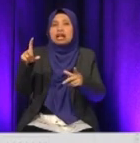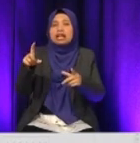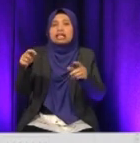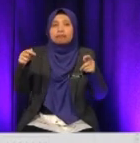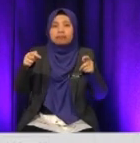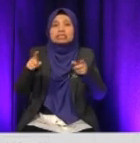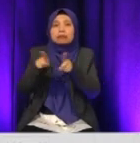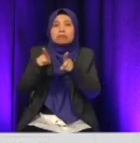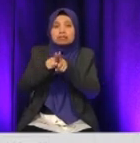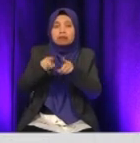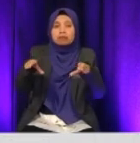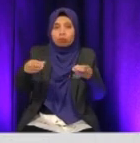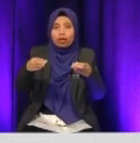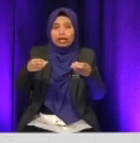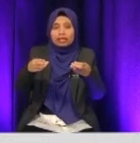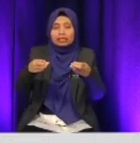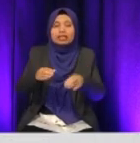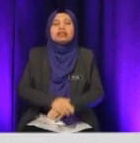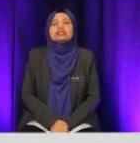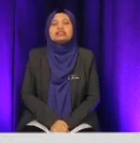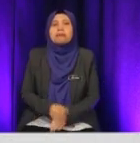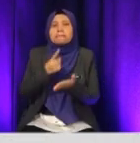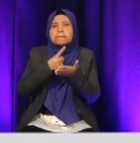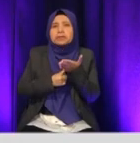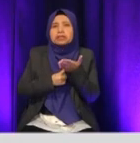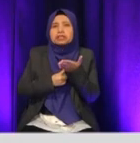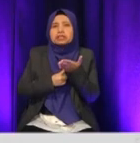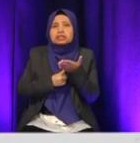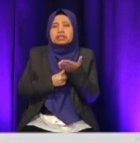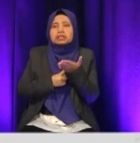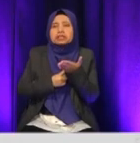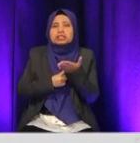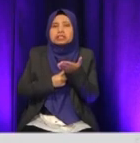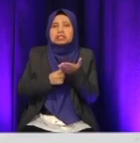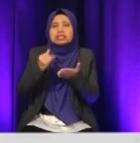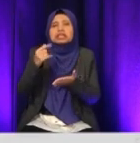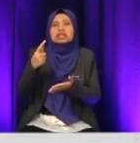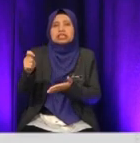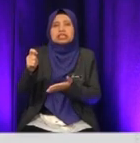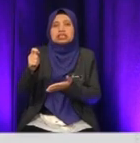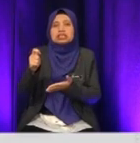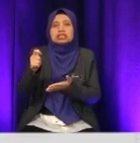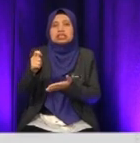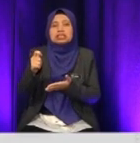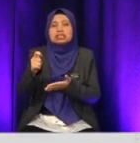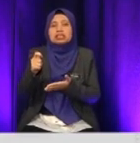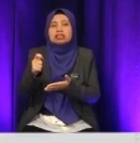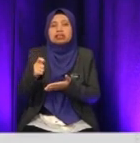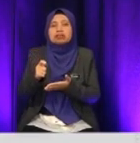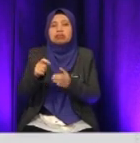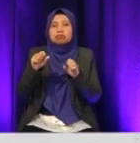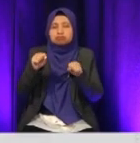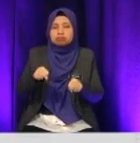mean by contributing? What can you contribute? As we all know, right now it is rainy season, which can cause floods.